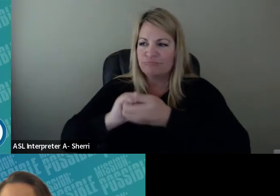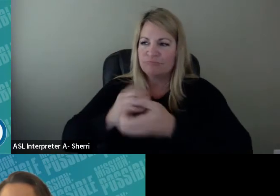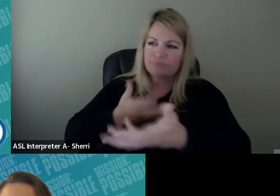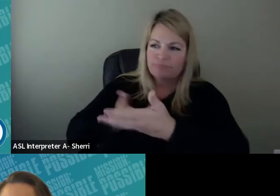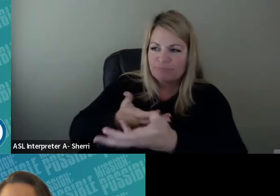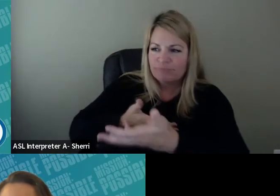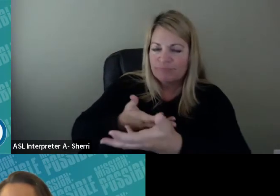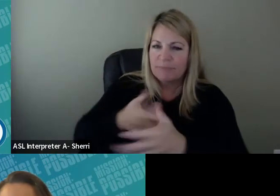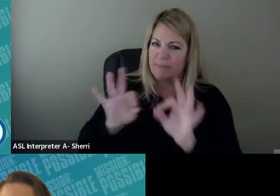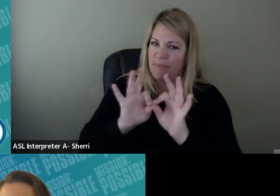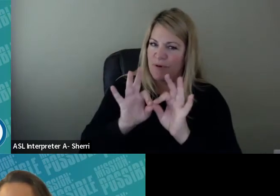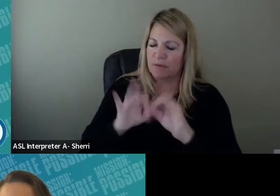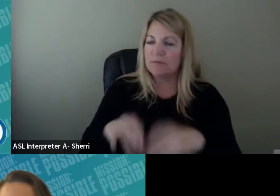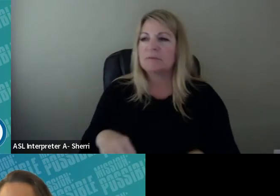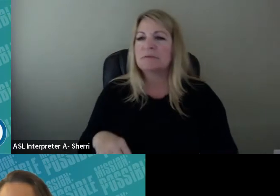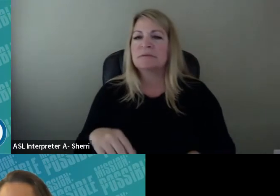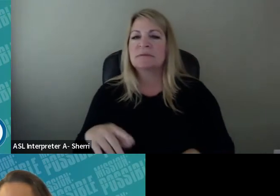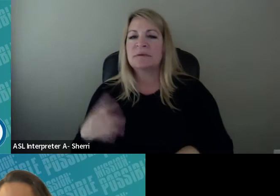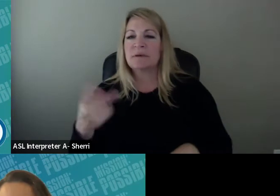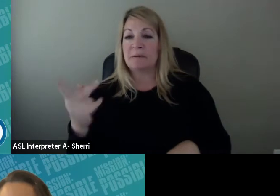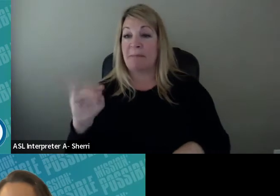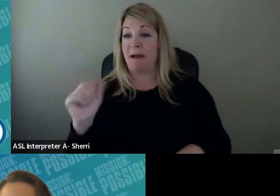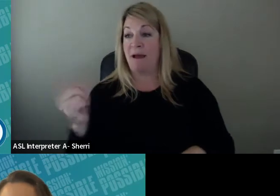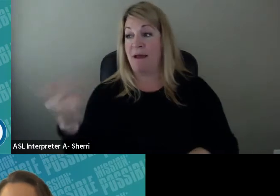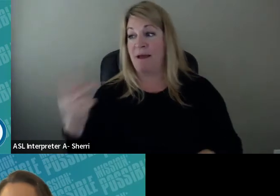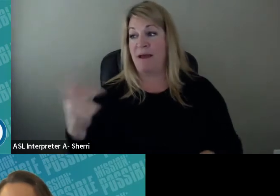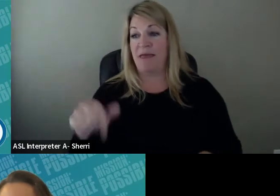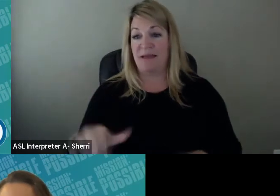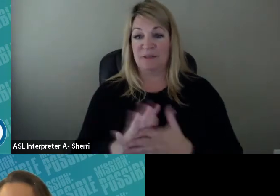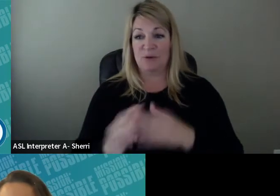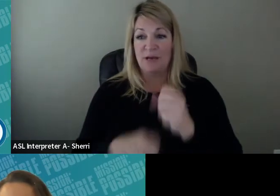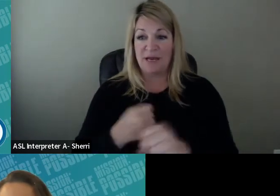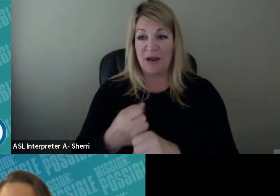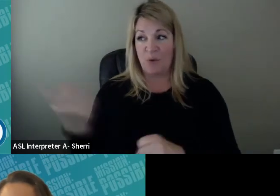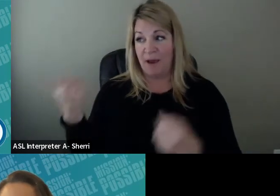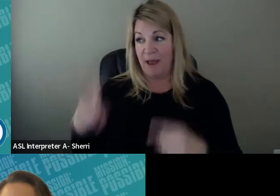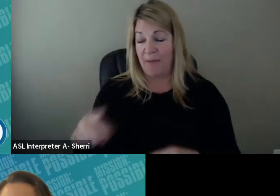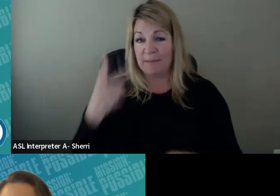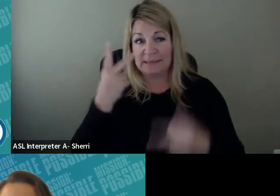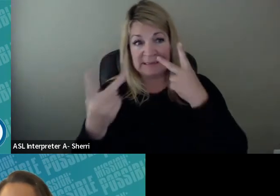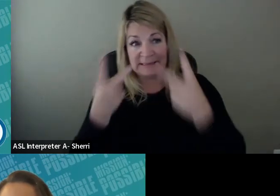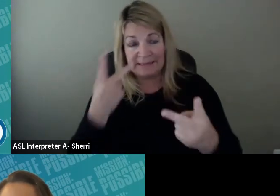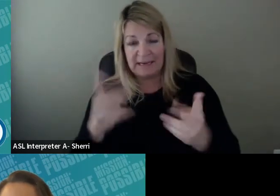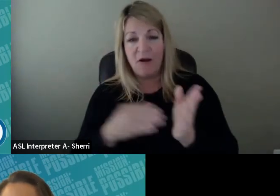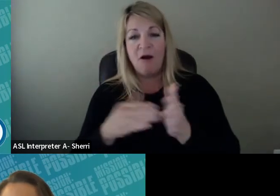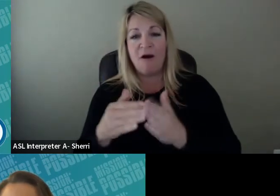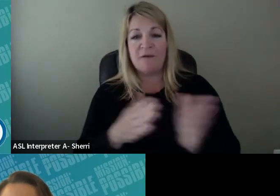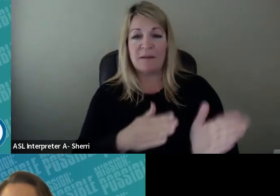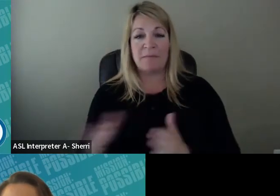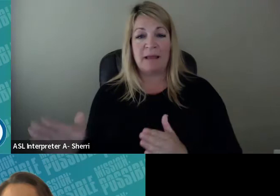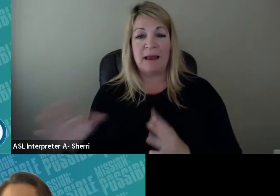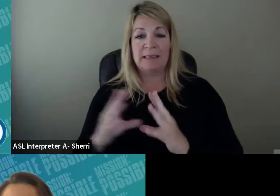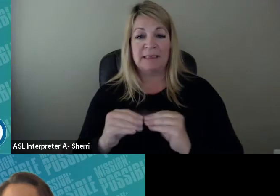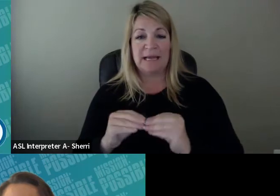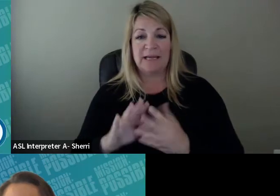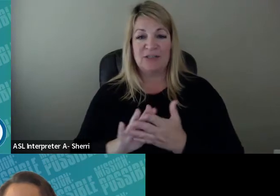However, what Maya and I encountered this school year is that oftentimes our planning sessions